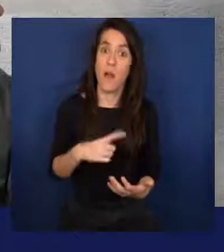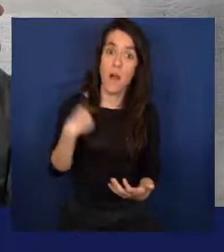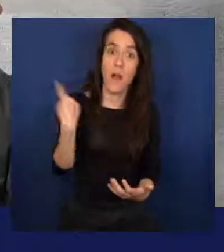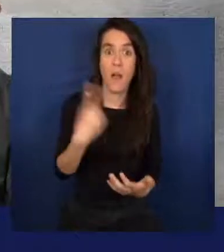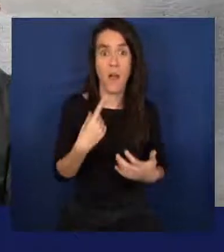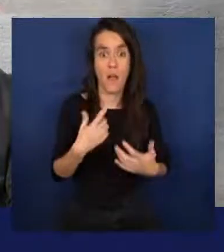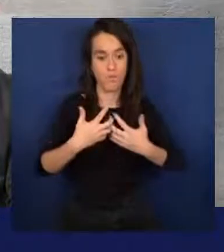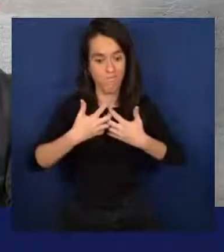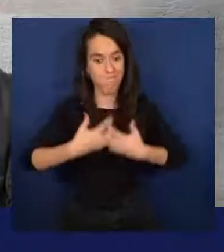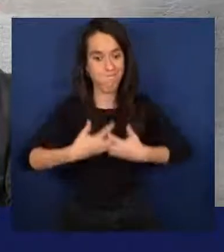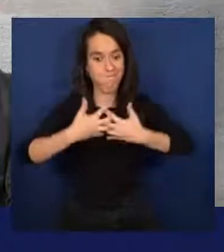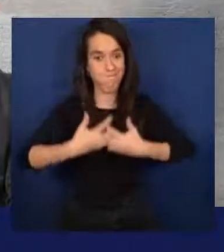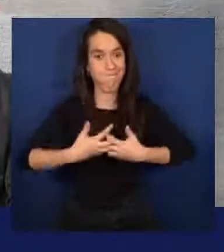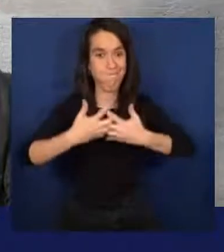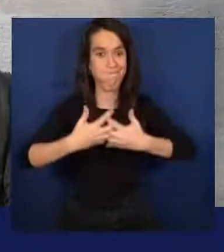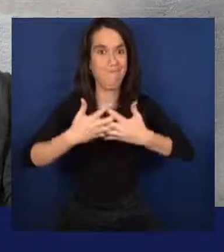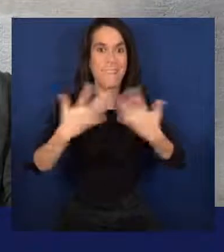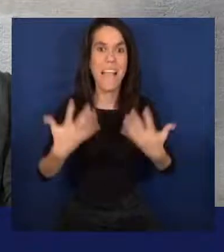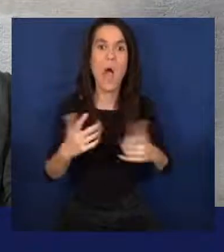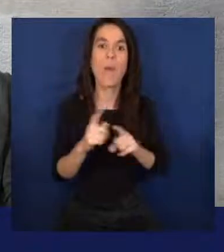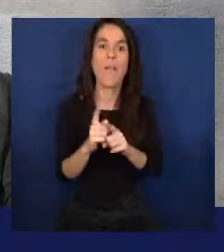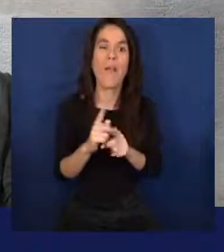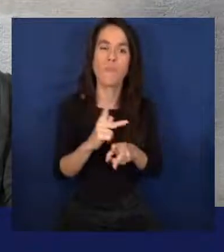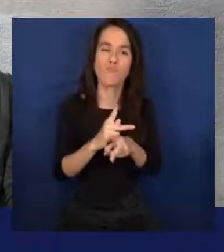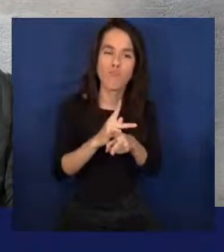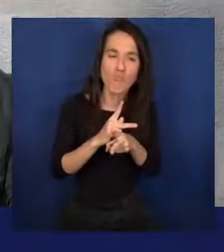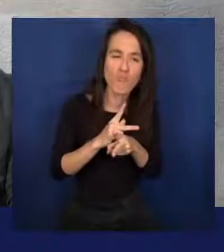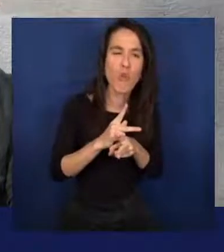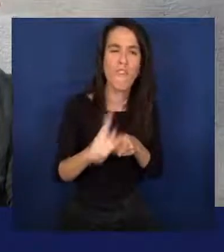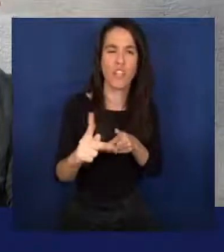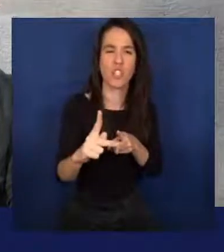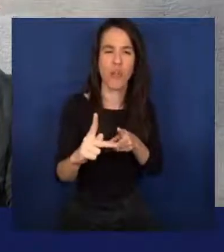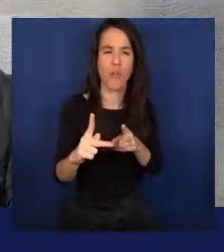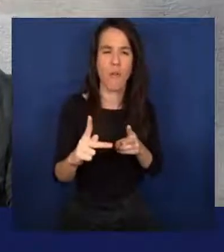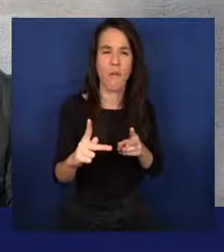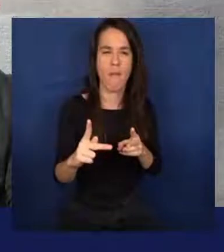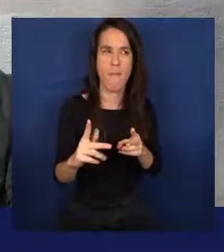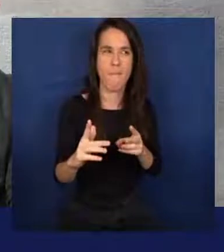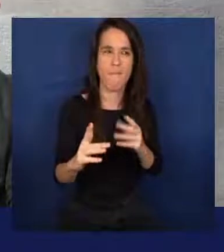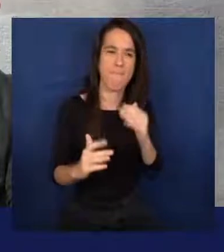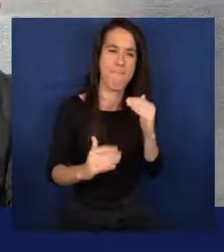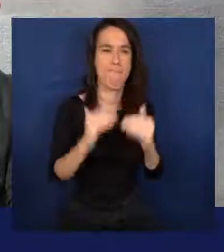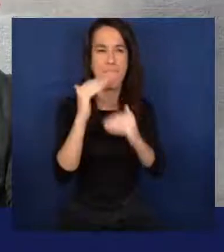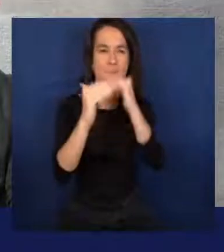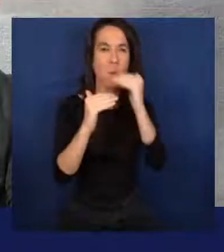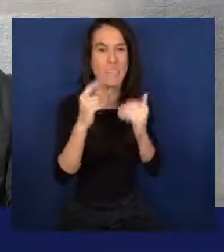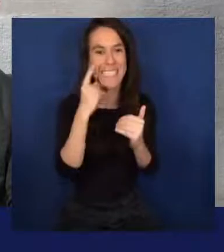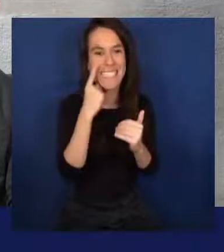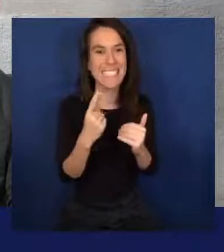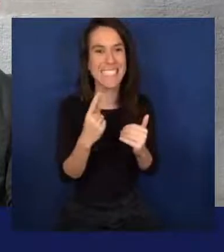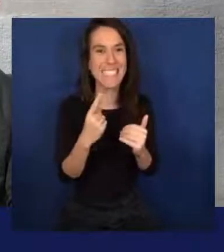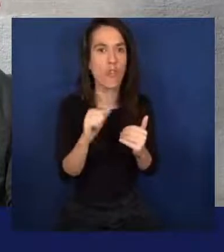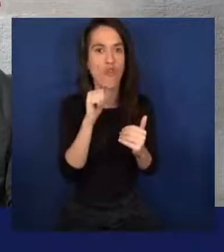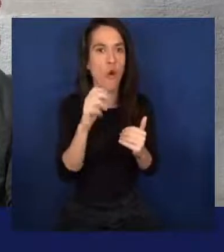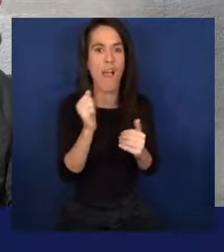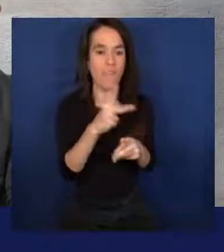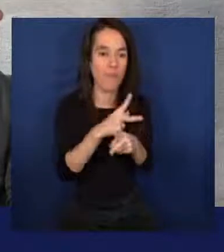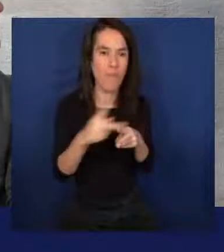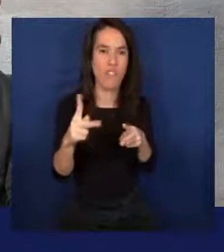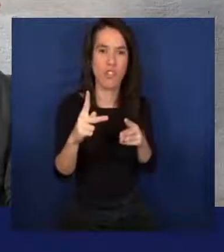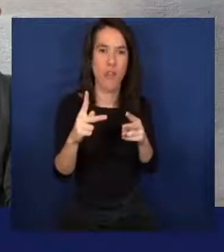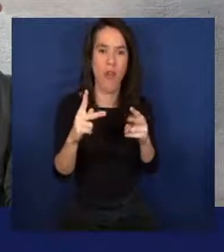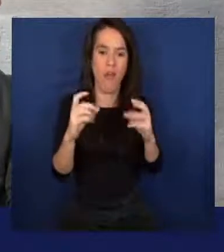is still not a profession, the computing industry, right? We don't have a professional certification. We